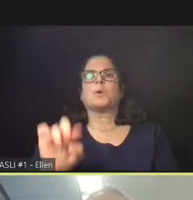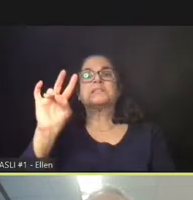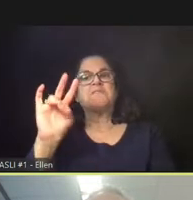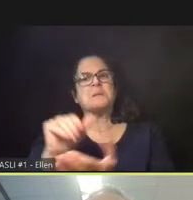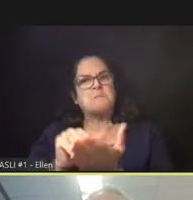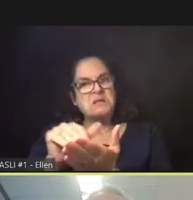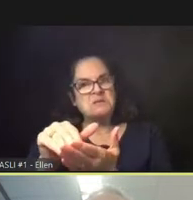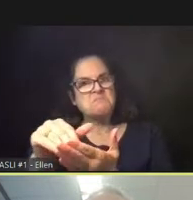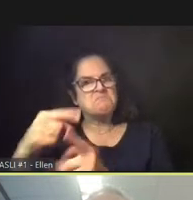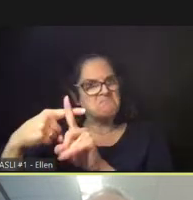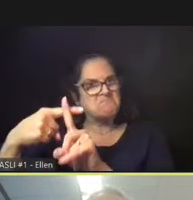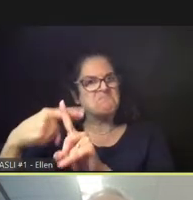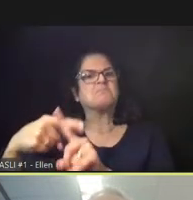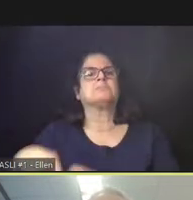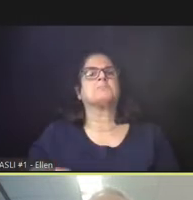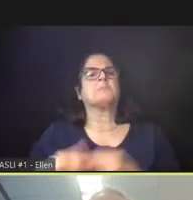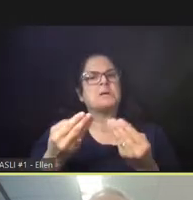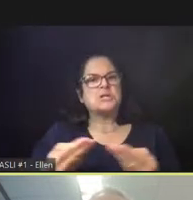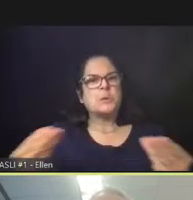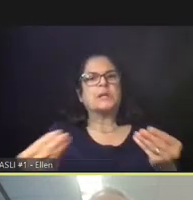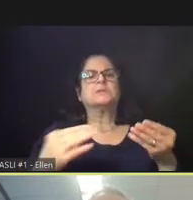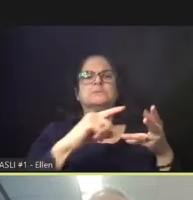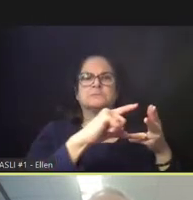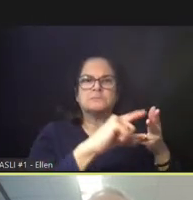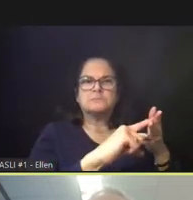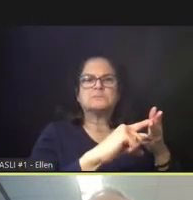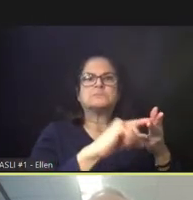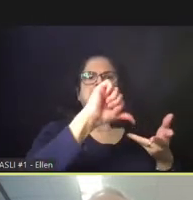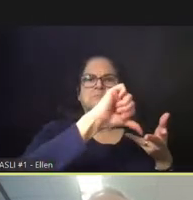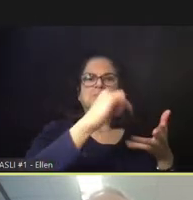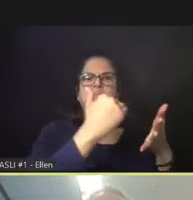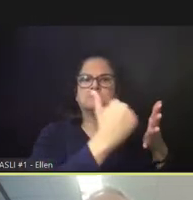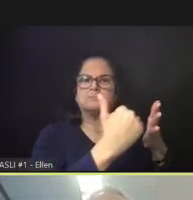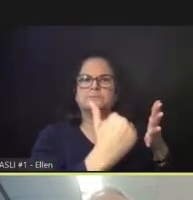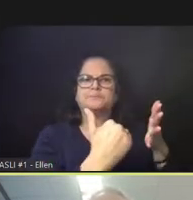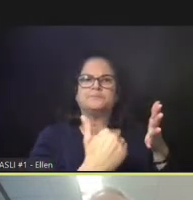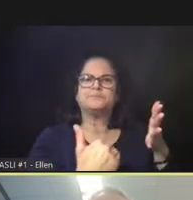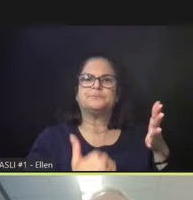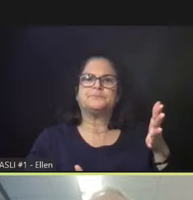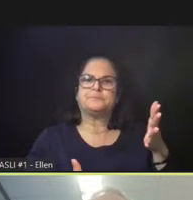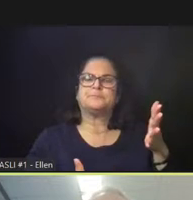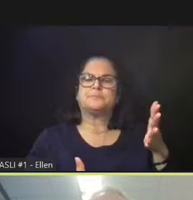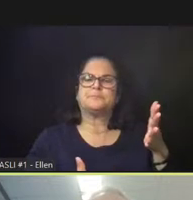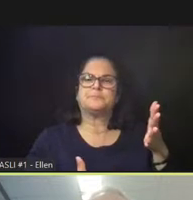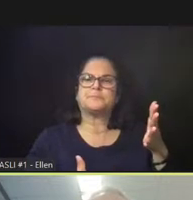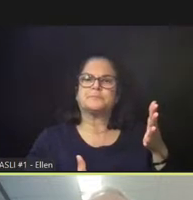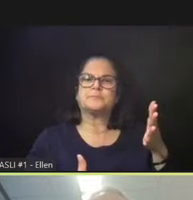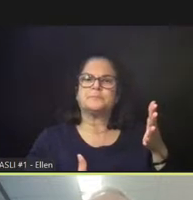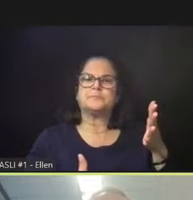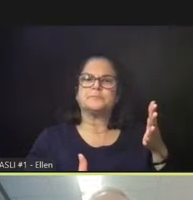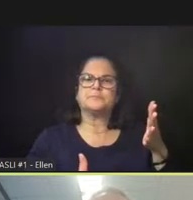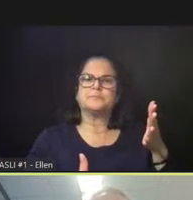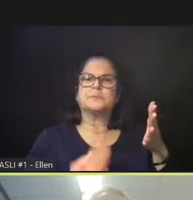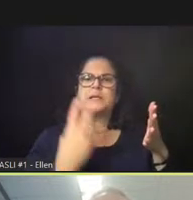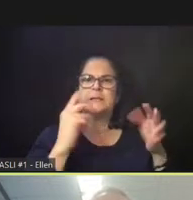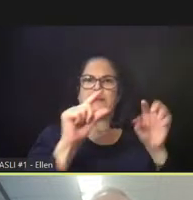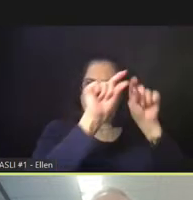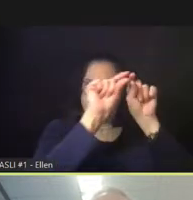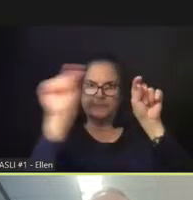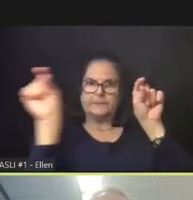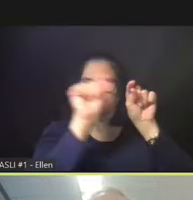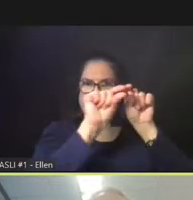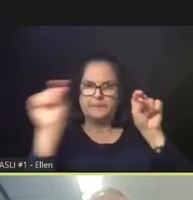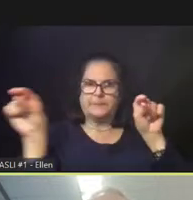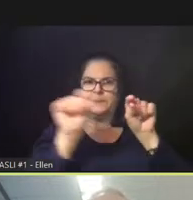about $600,000. And fuel and power, about $500,000 to $2 million on those respective lines. Injuries